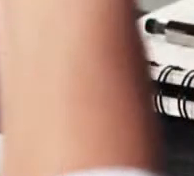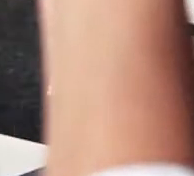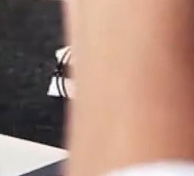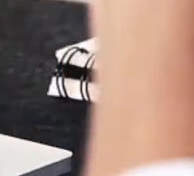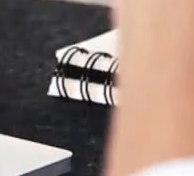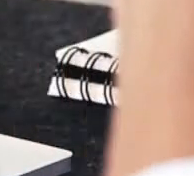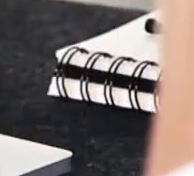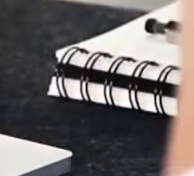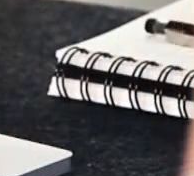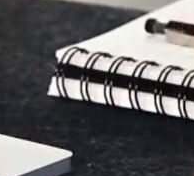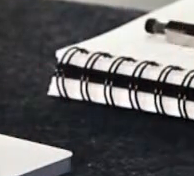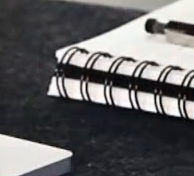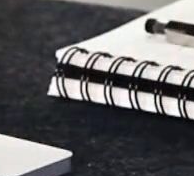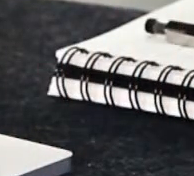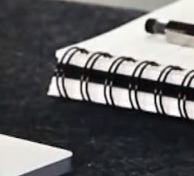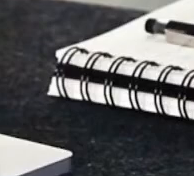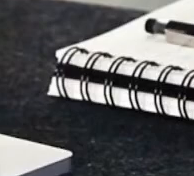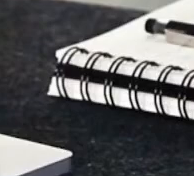at